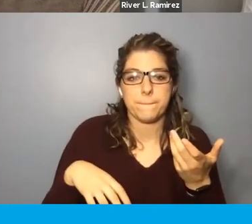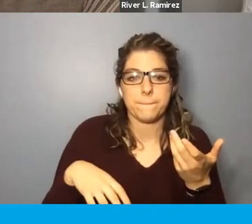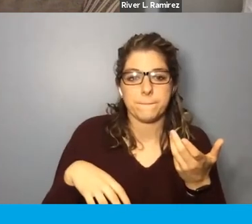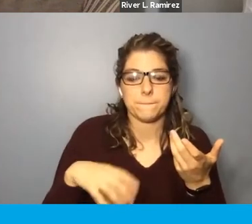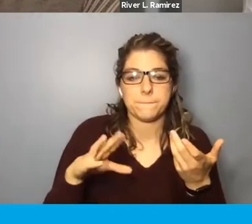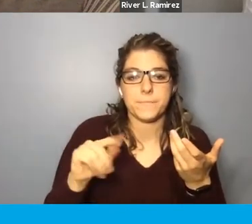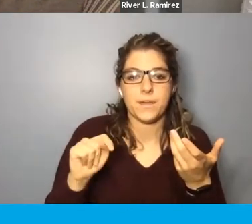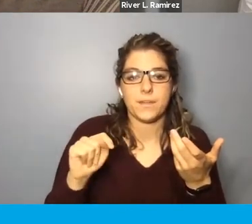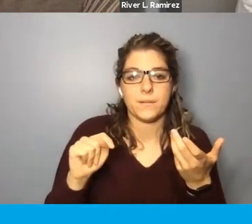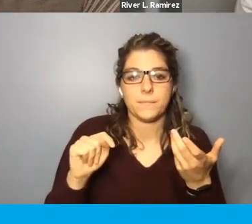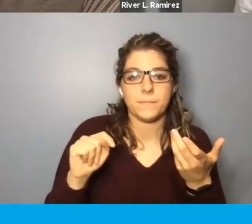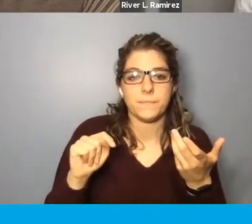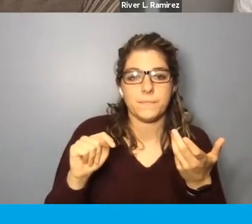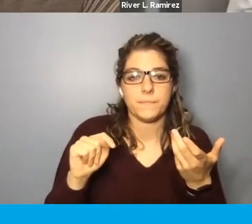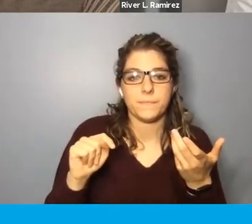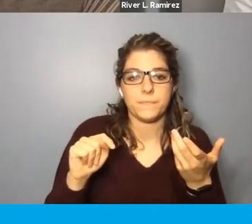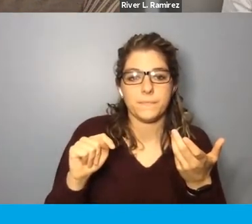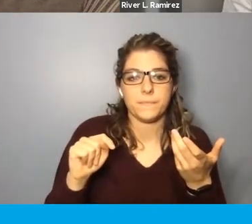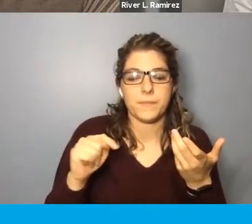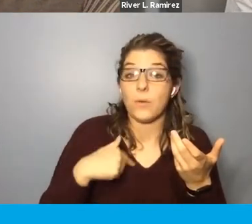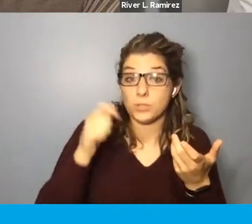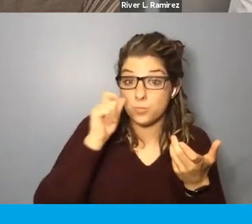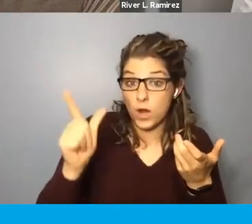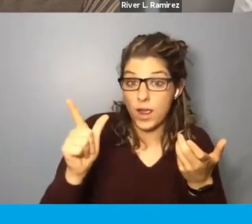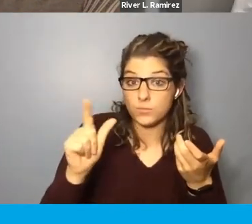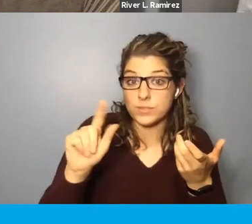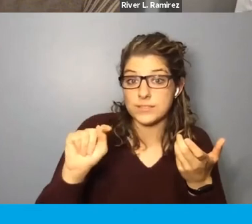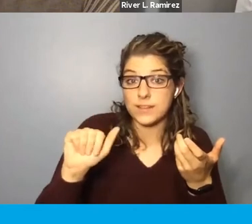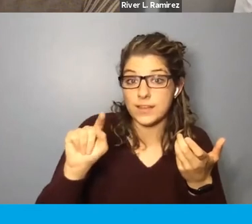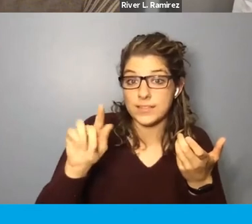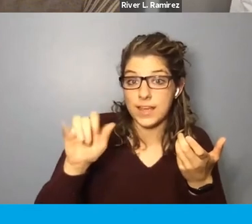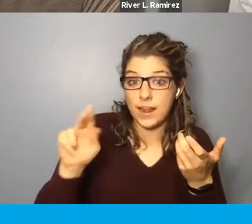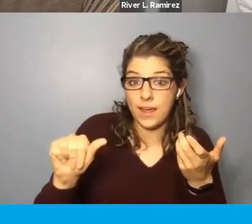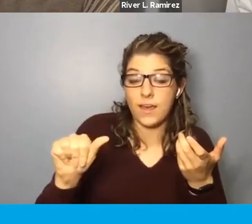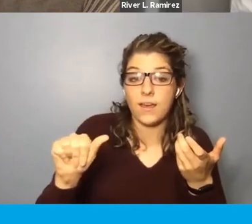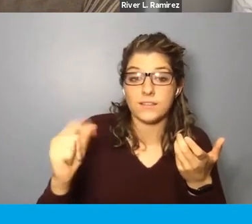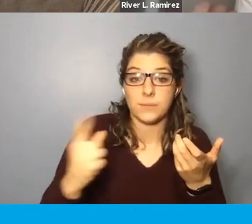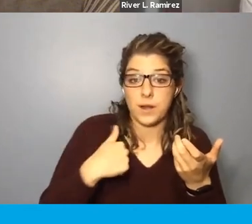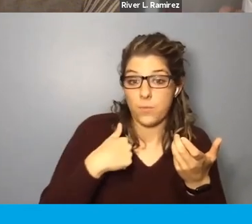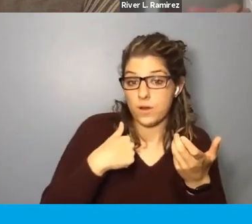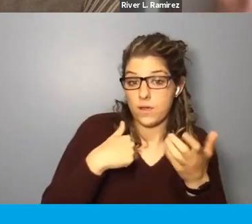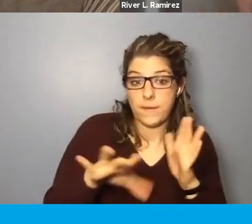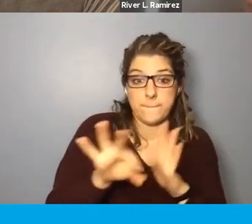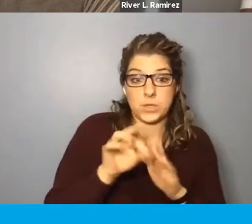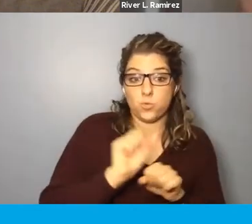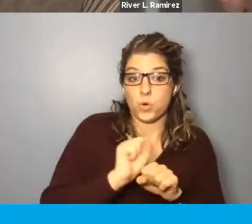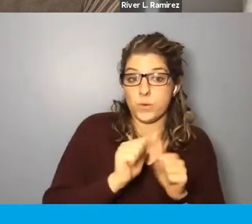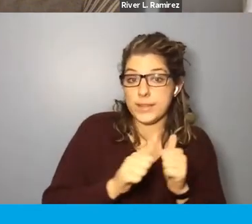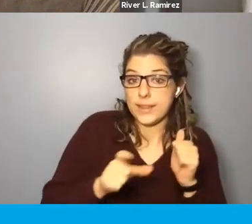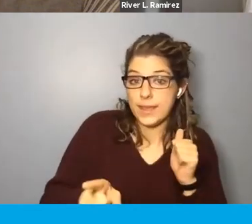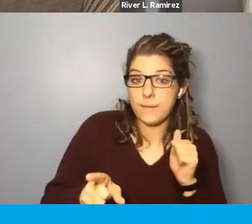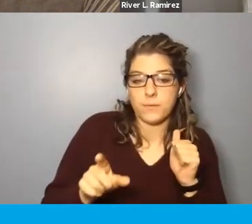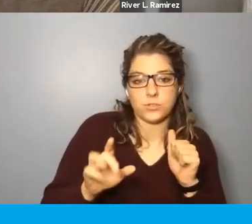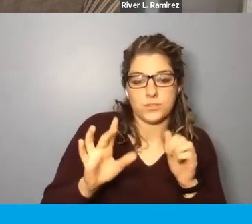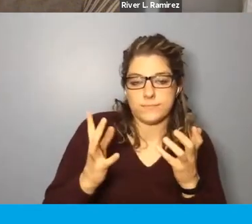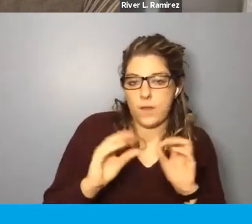But yeah, I was surprised with Tatiana. I'm like, oh, this is somebody I would have totally like picked to work with. That was just like kind of